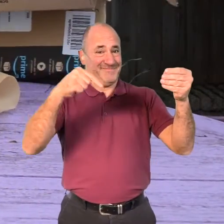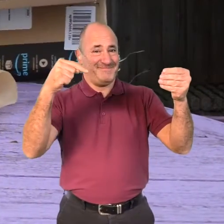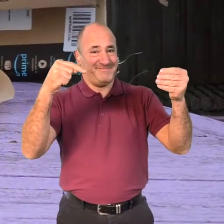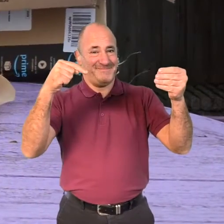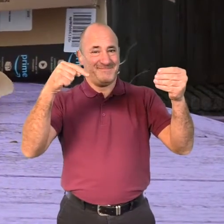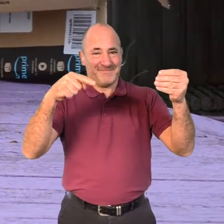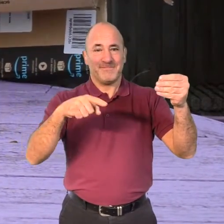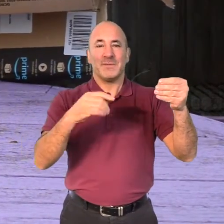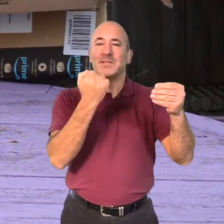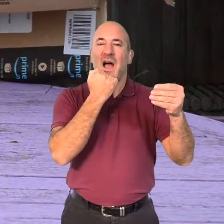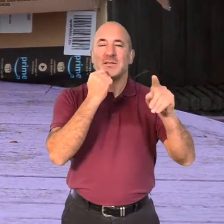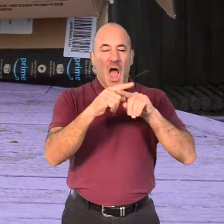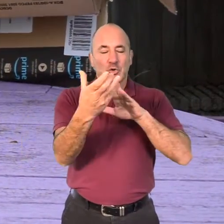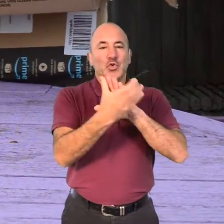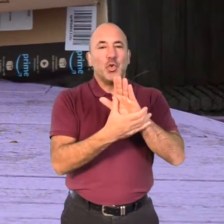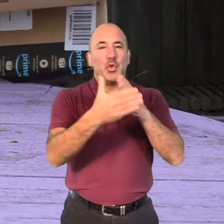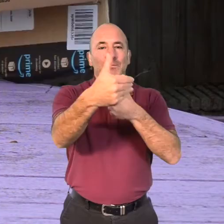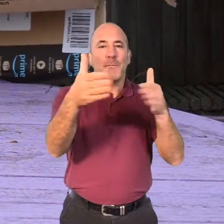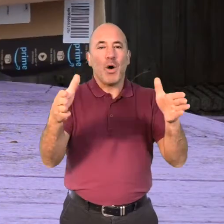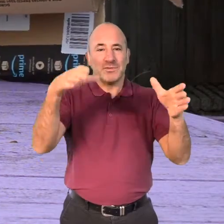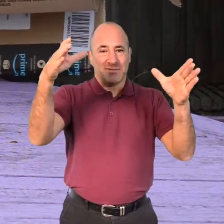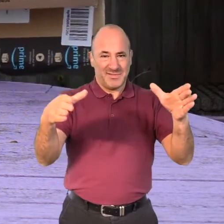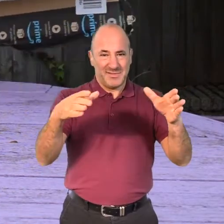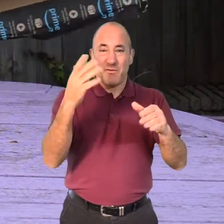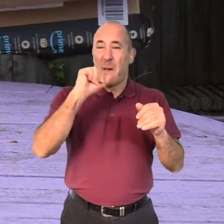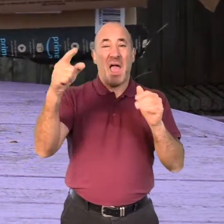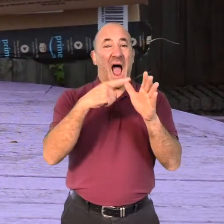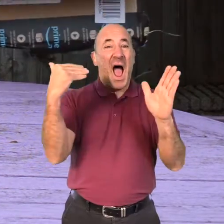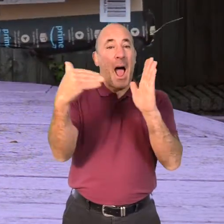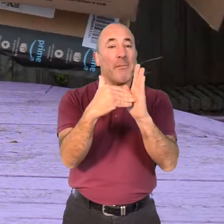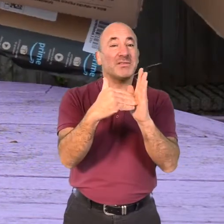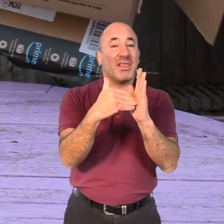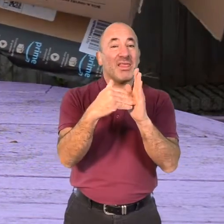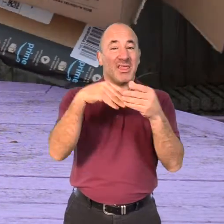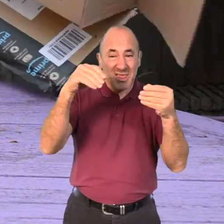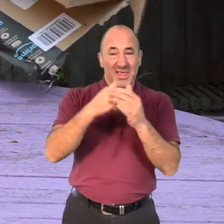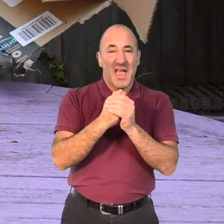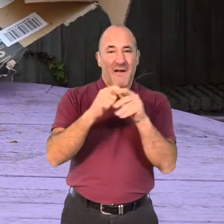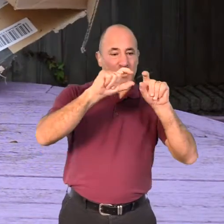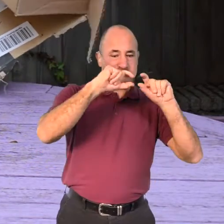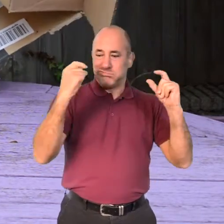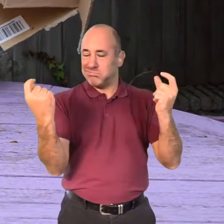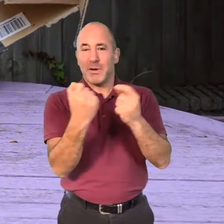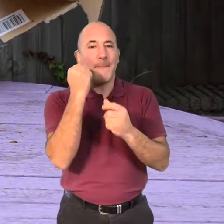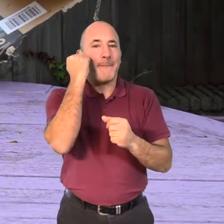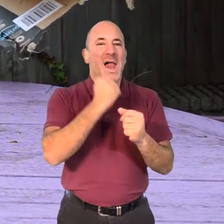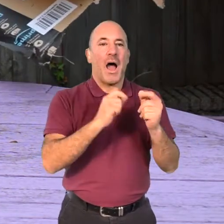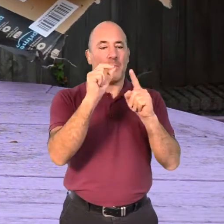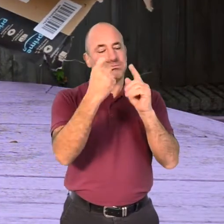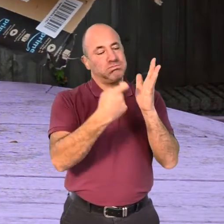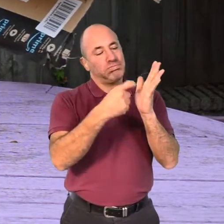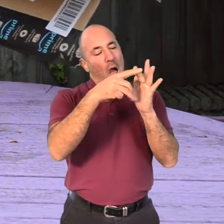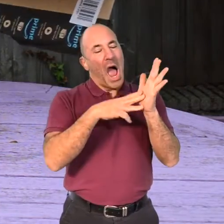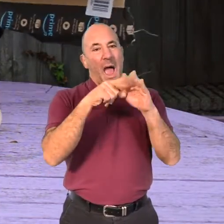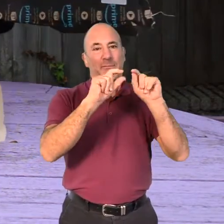my cardboard box, which is a shoebox sized Amazon cardboard box with black prime